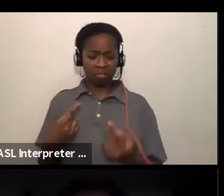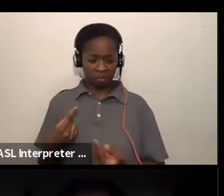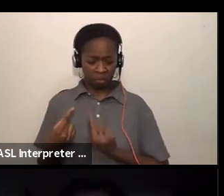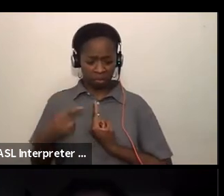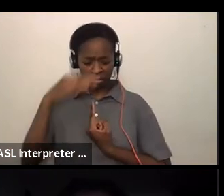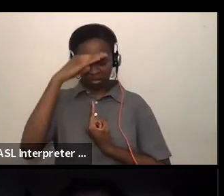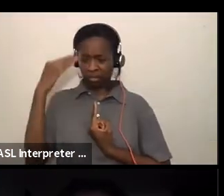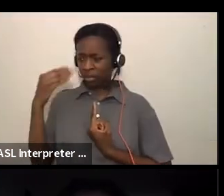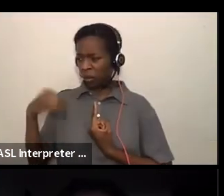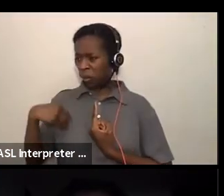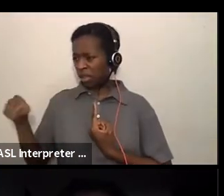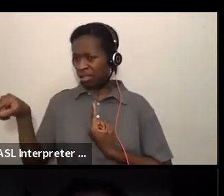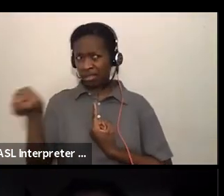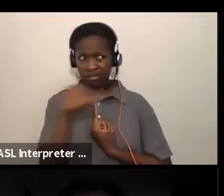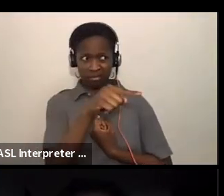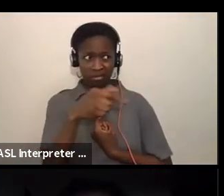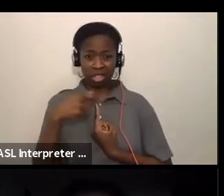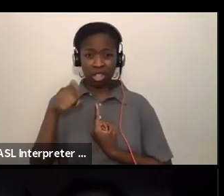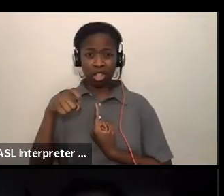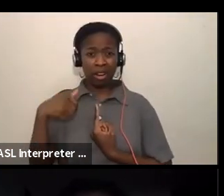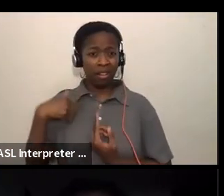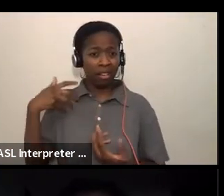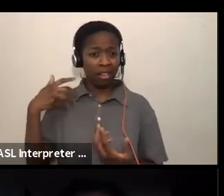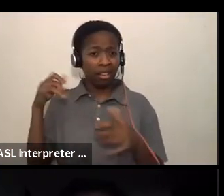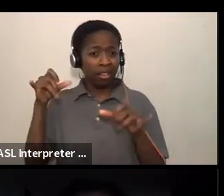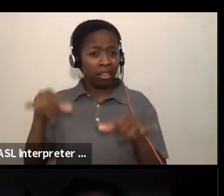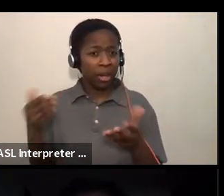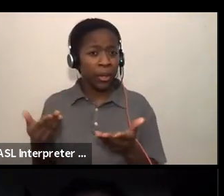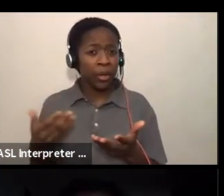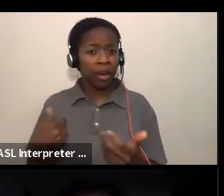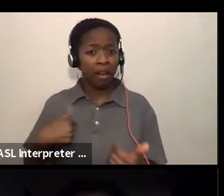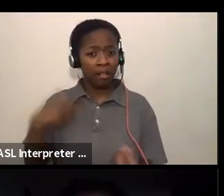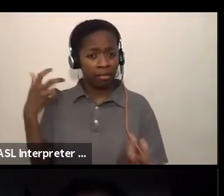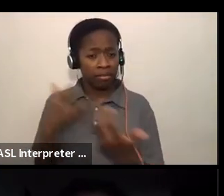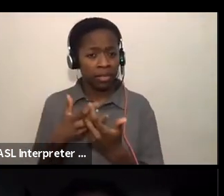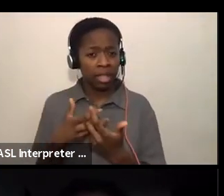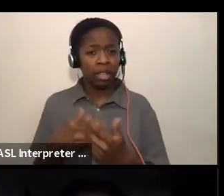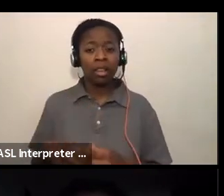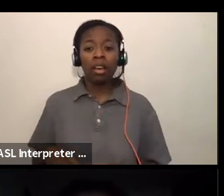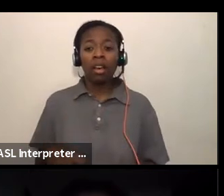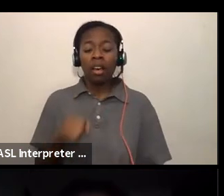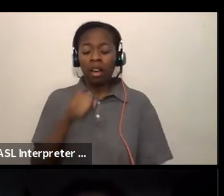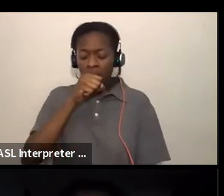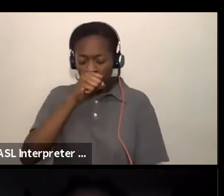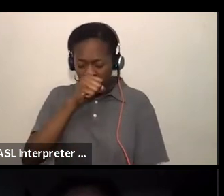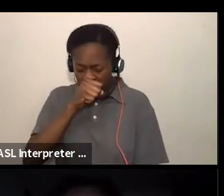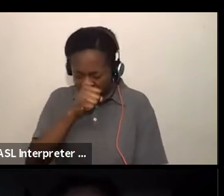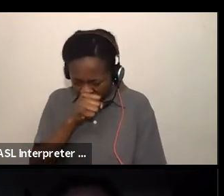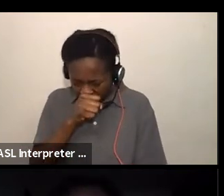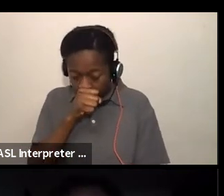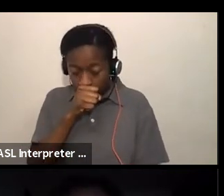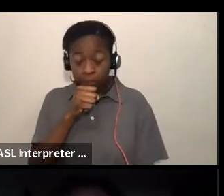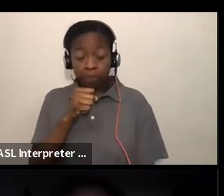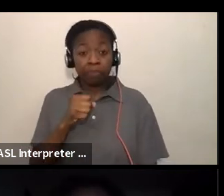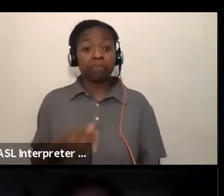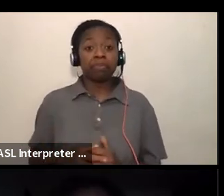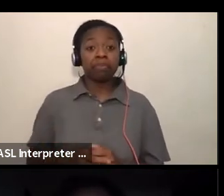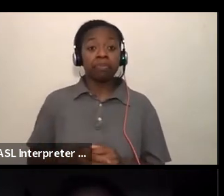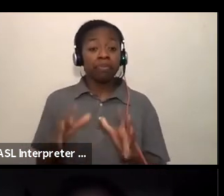this innate, I think like we have to acknowledge that the fact like a lot of theater culture and a lot of the theater community doesn't, no matter